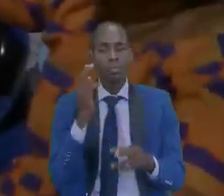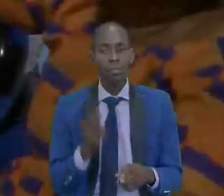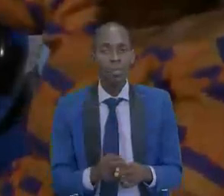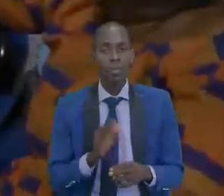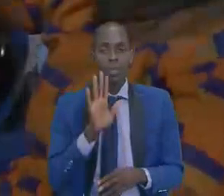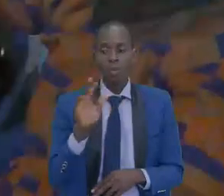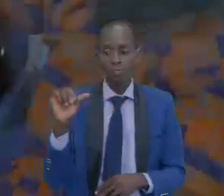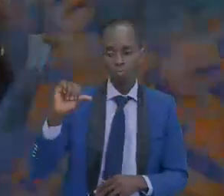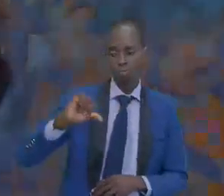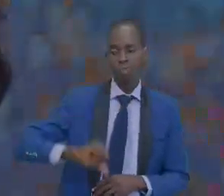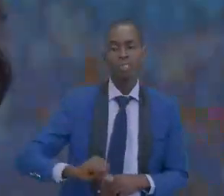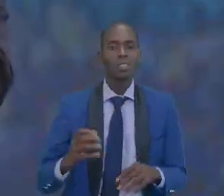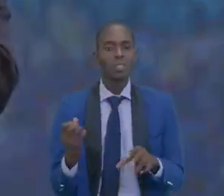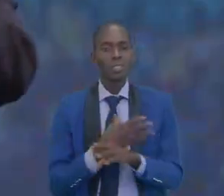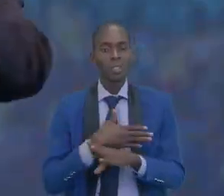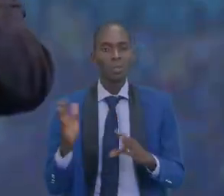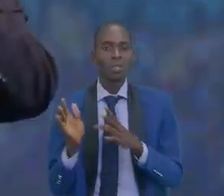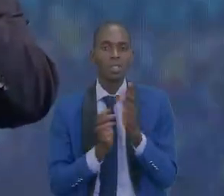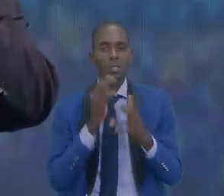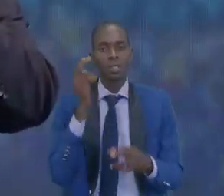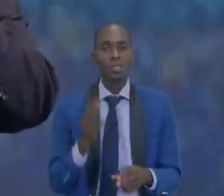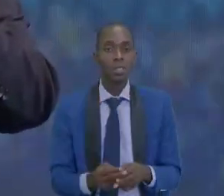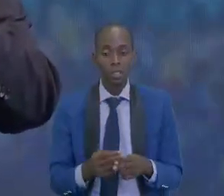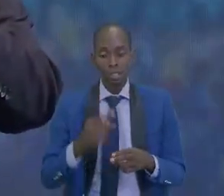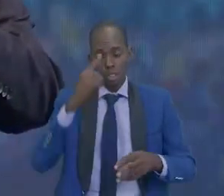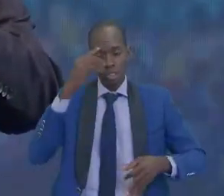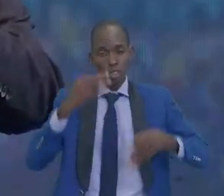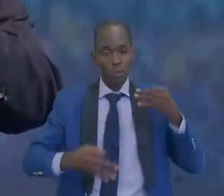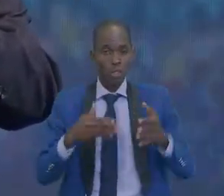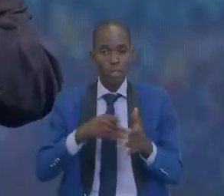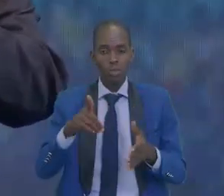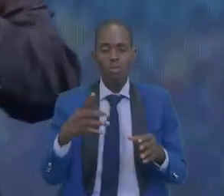Condemnation taken away. Judgment taken away.